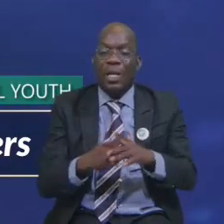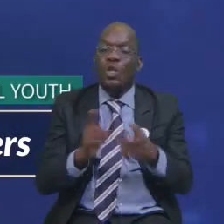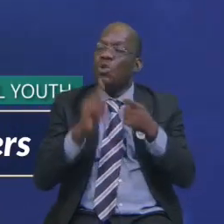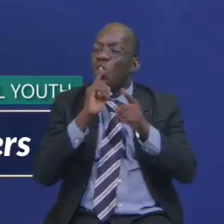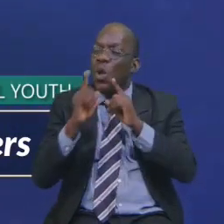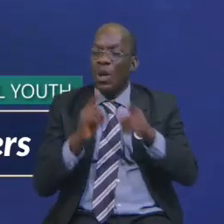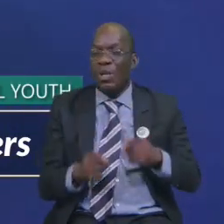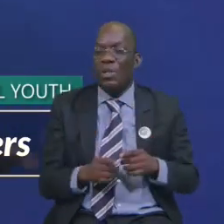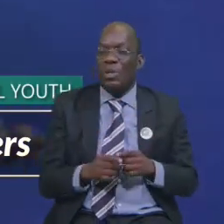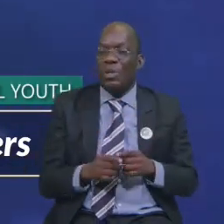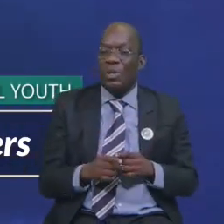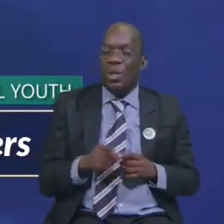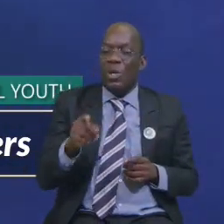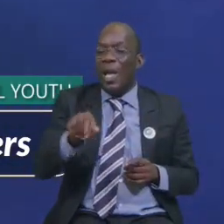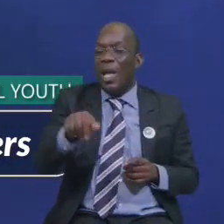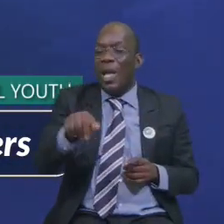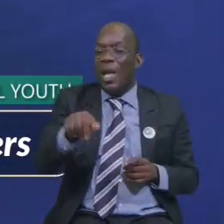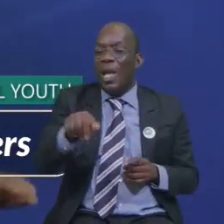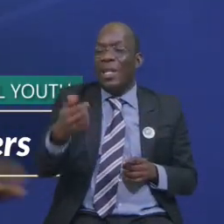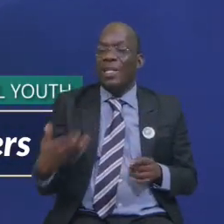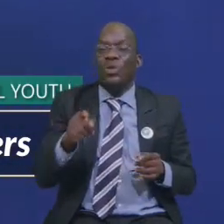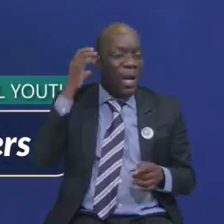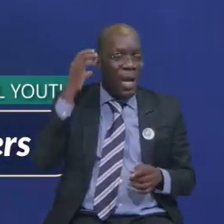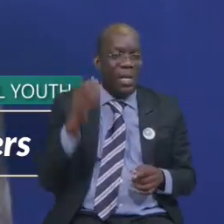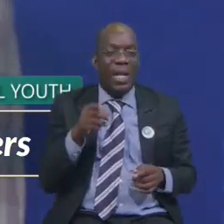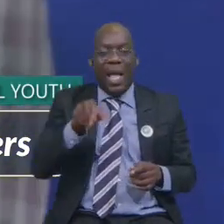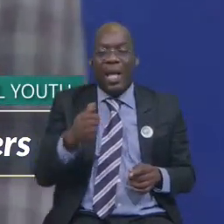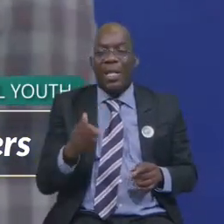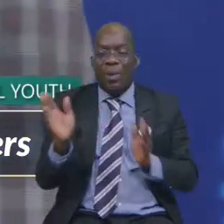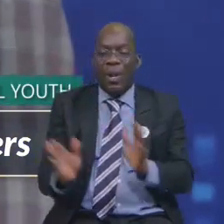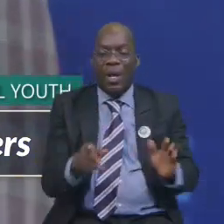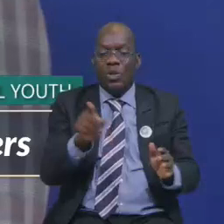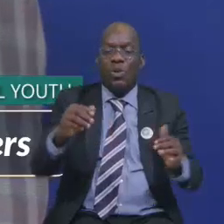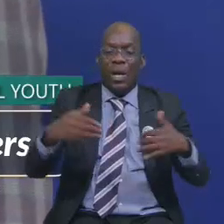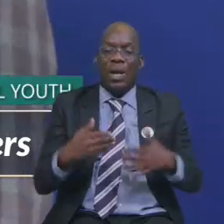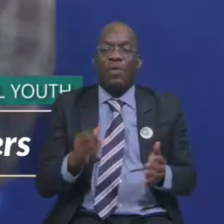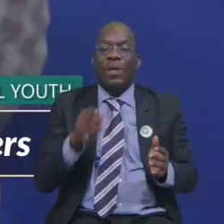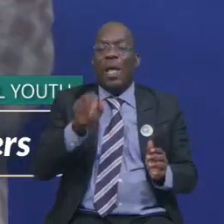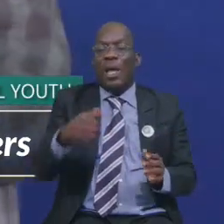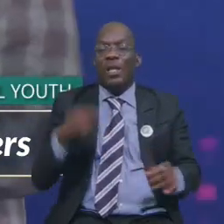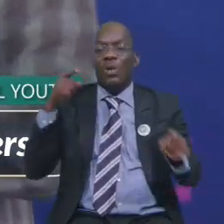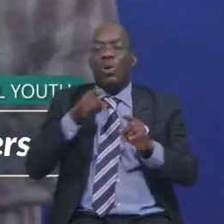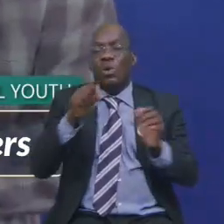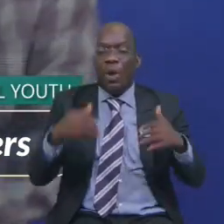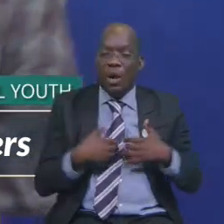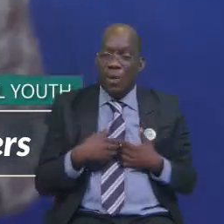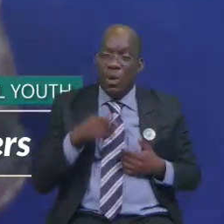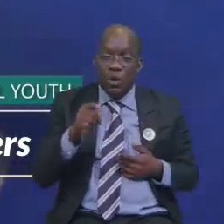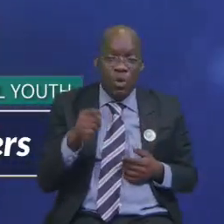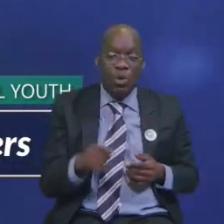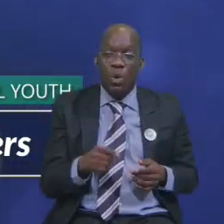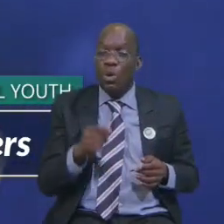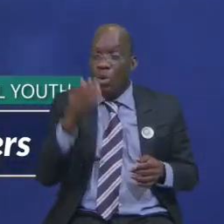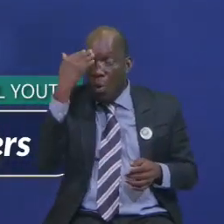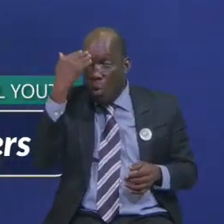you had, any system you had, any plan you had, you're going to achieve. Did you hear? We must